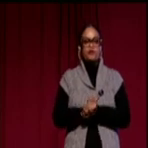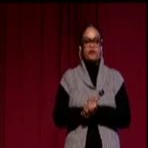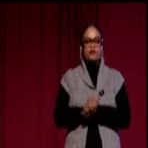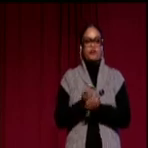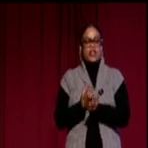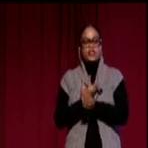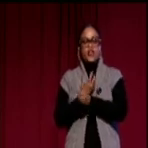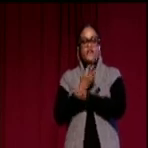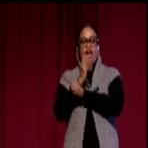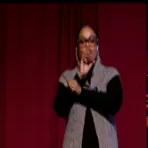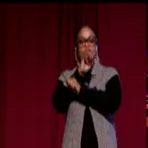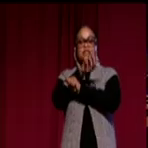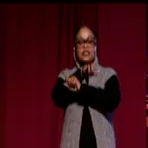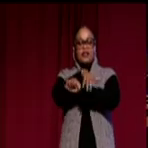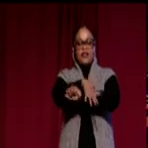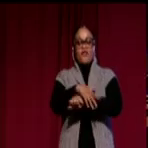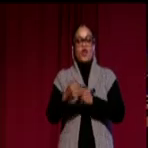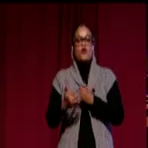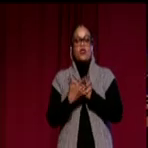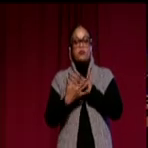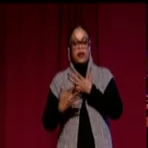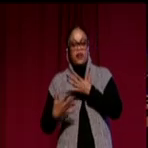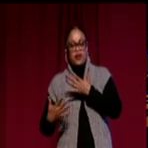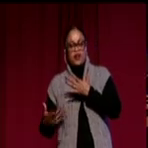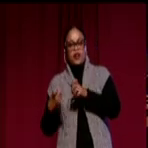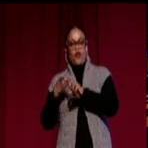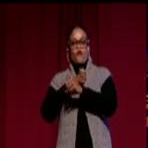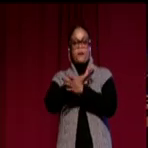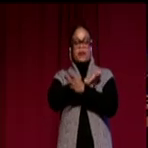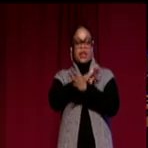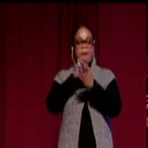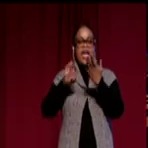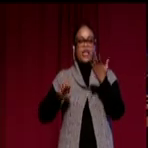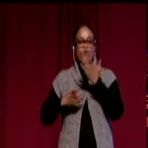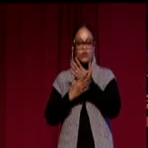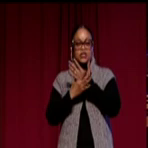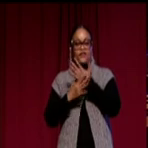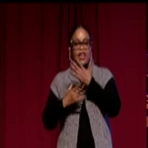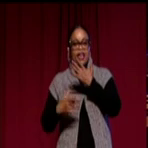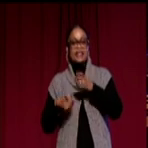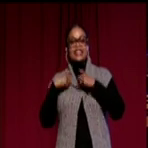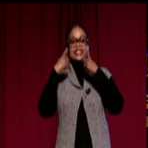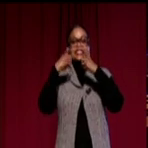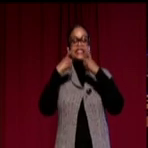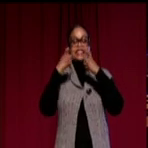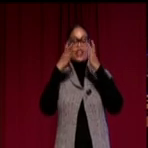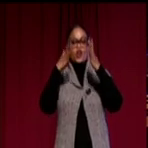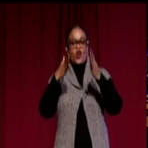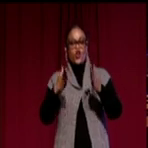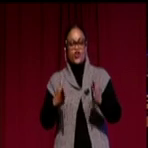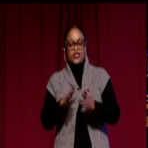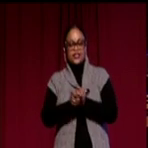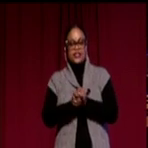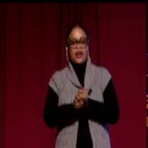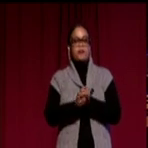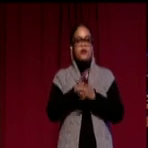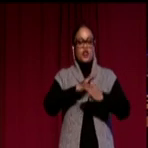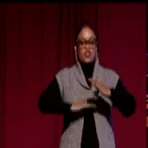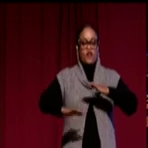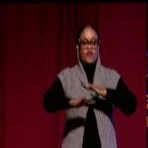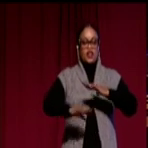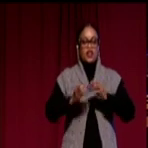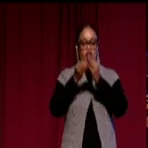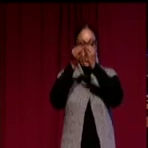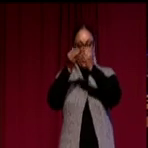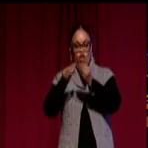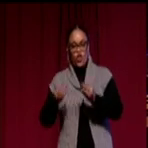fountain filled with blood drawn from Emmanuel's veins. Sinners plunge beneath the flood, loose